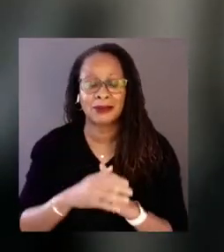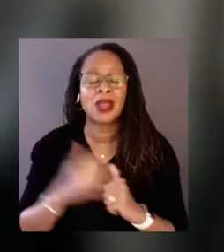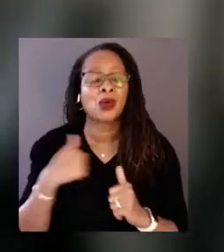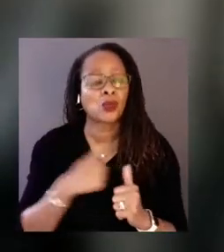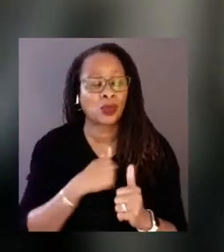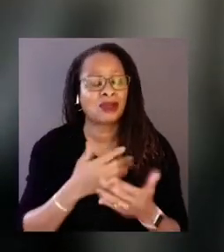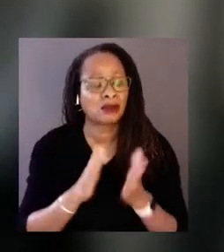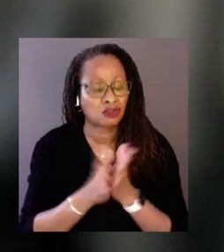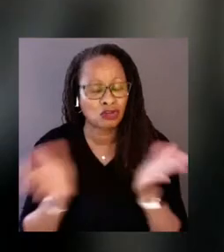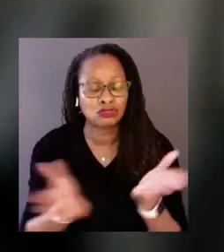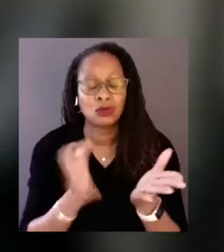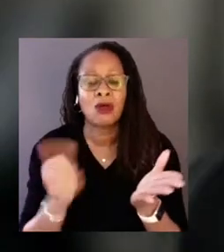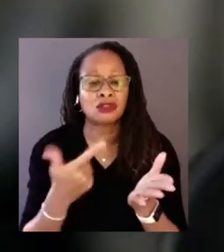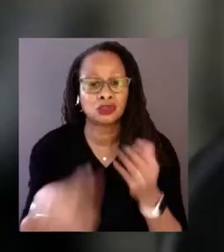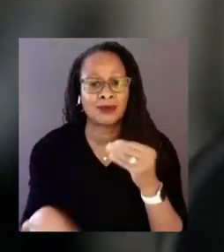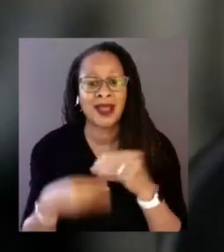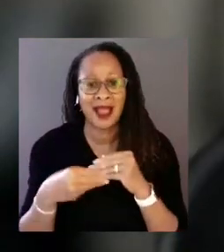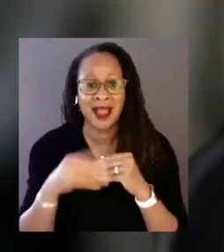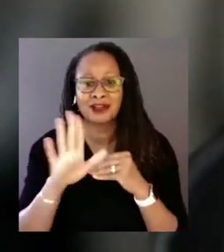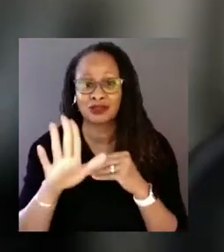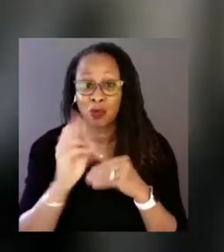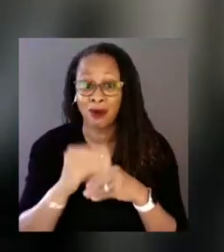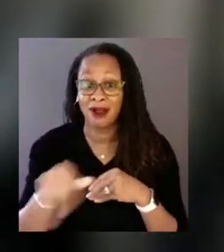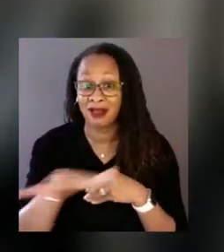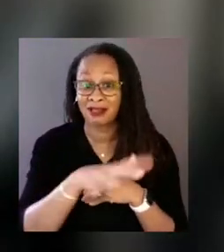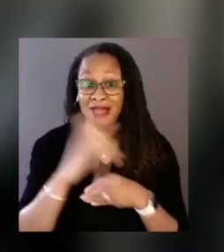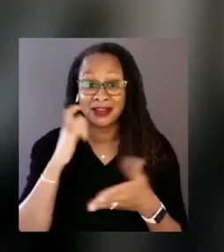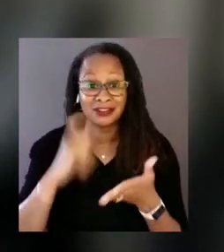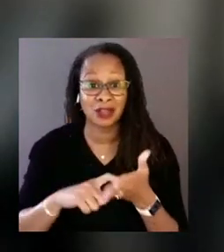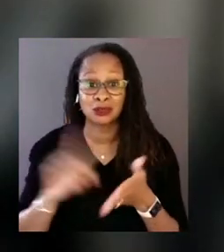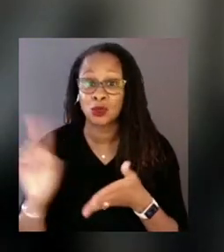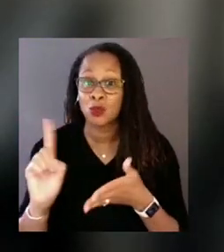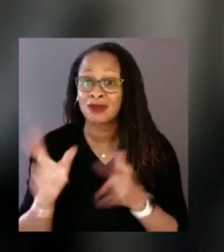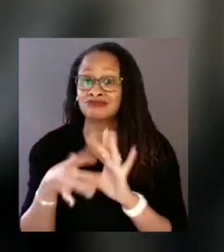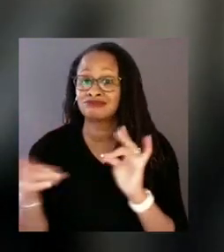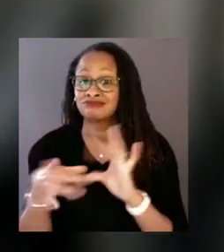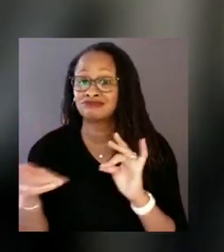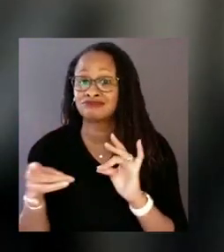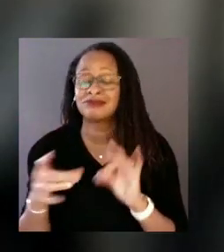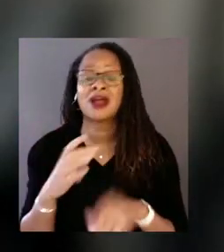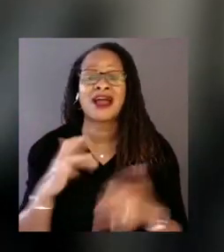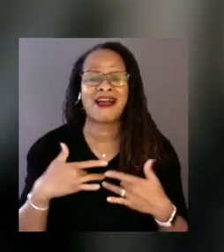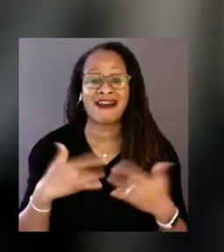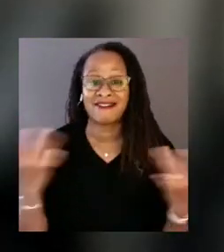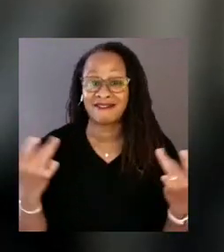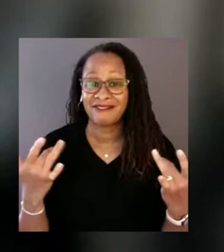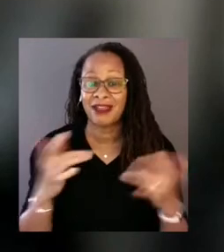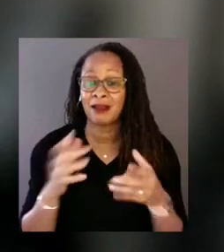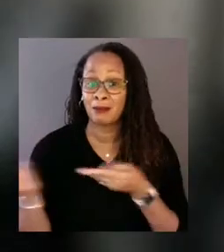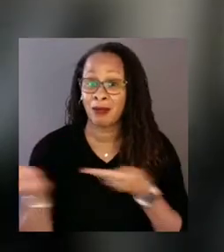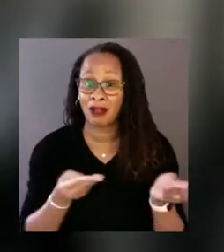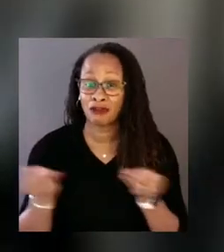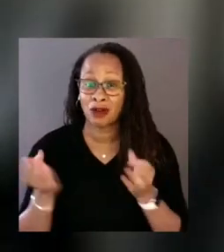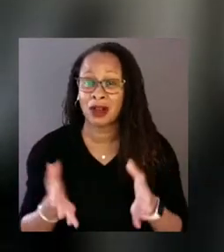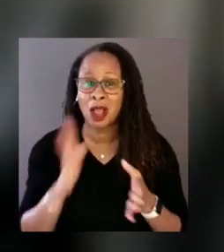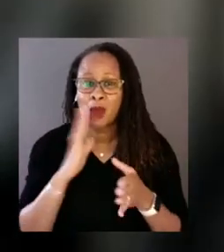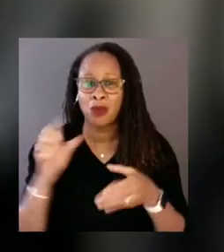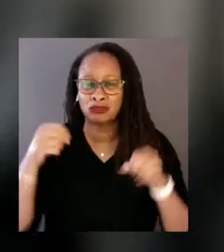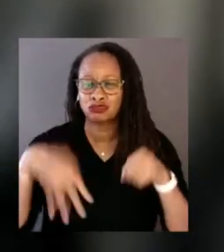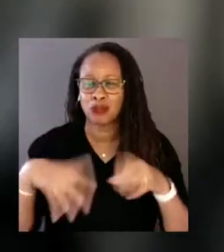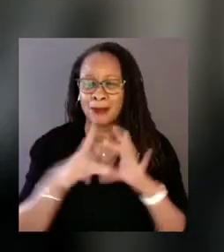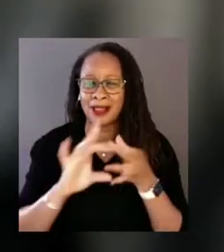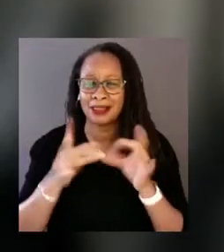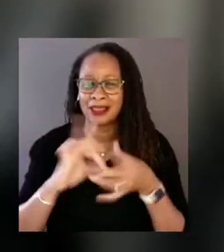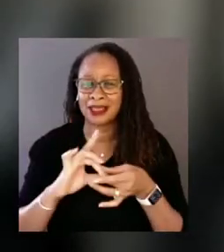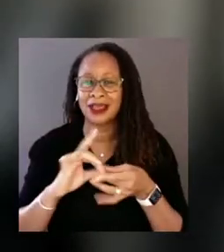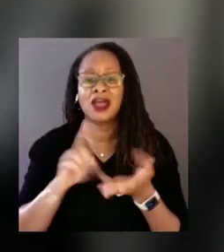the chat, in the Zoom chat. Our event moderator will drop a link to a resource regarding land acknowledgement for those of you